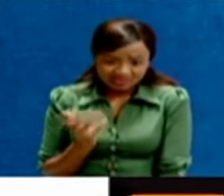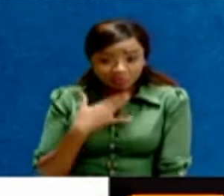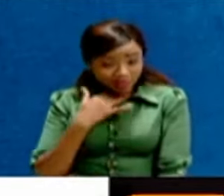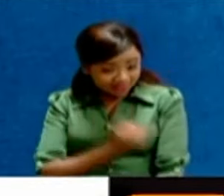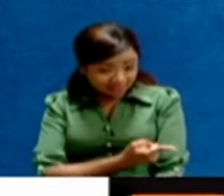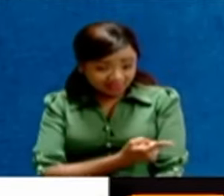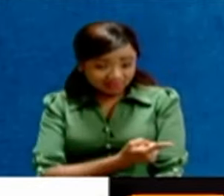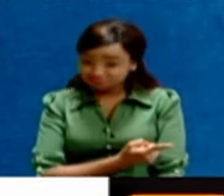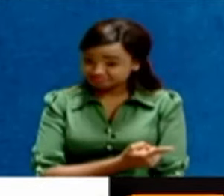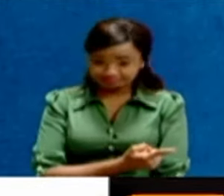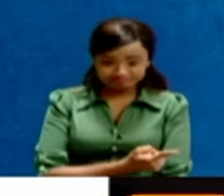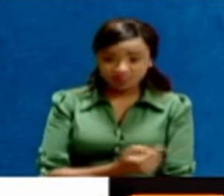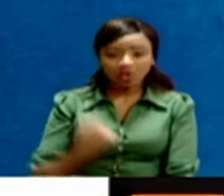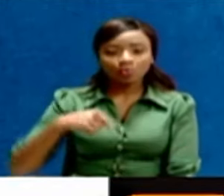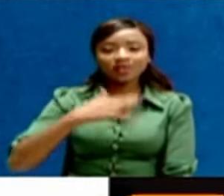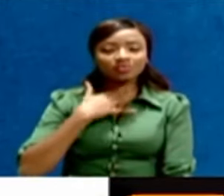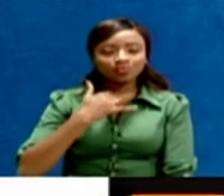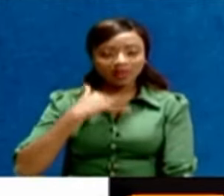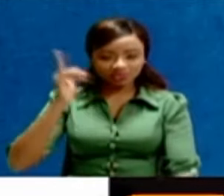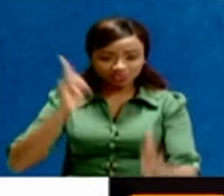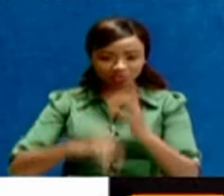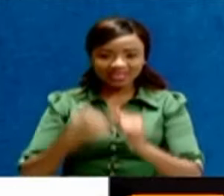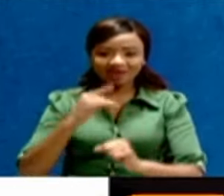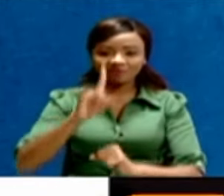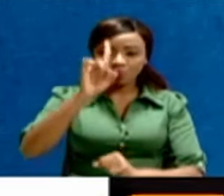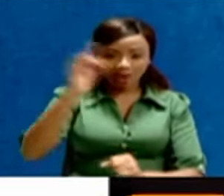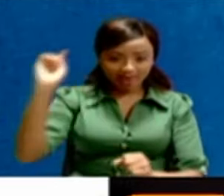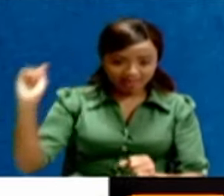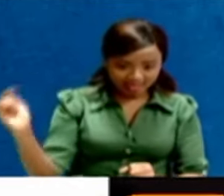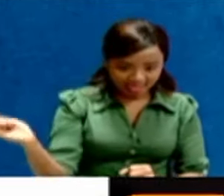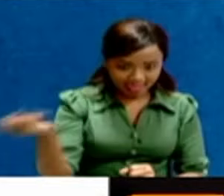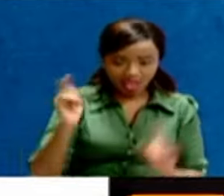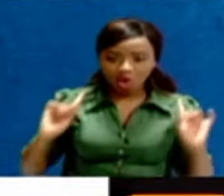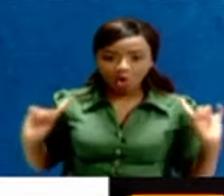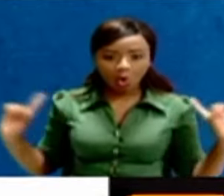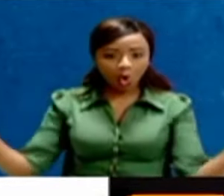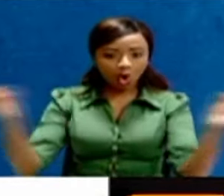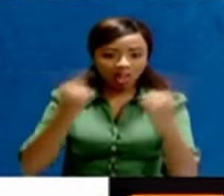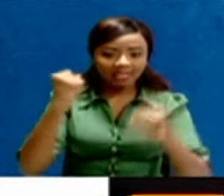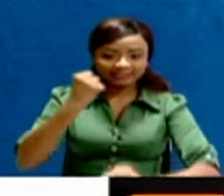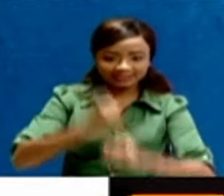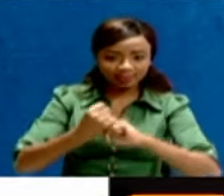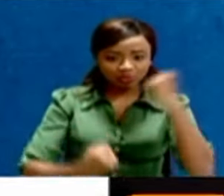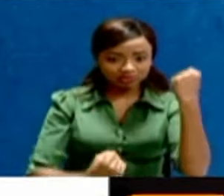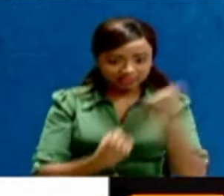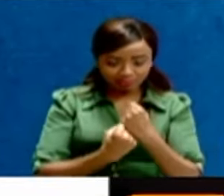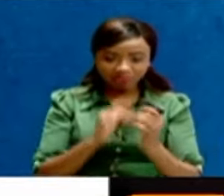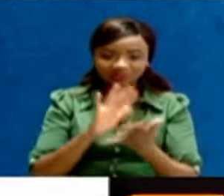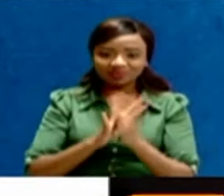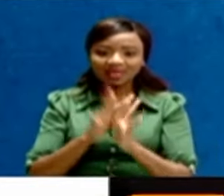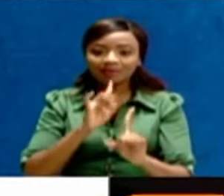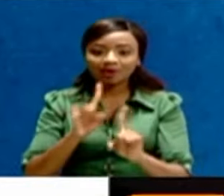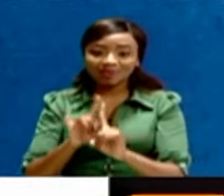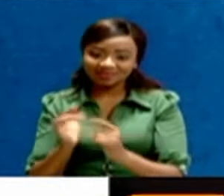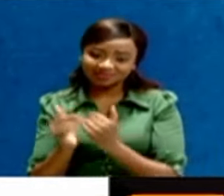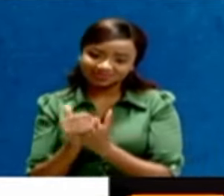these disparities. What we wanted is to have one Kenya where we all support one another. We become our brother's keepers.